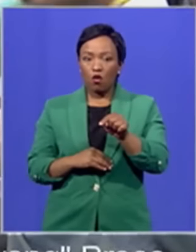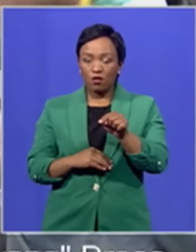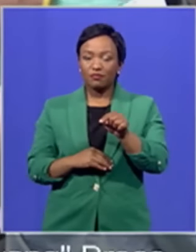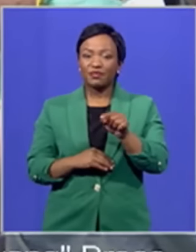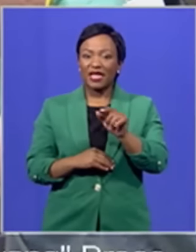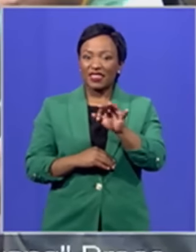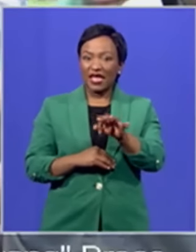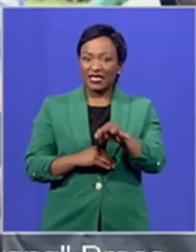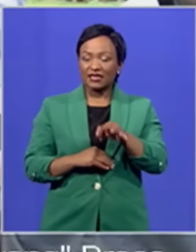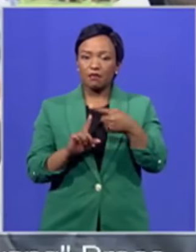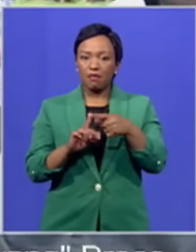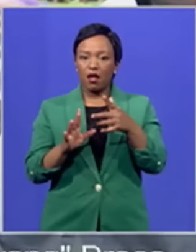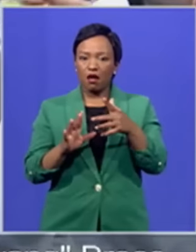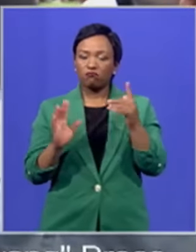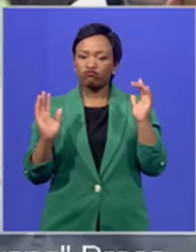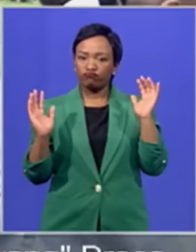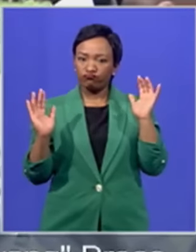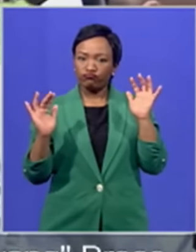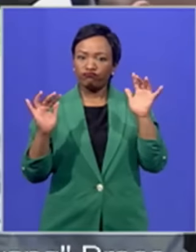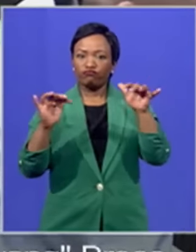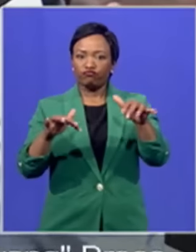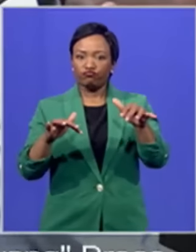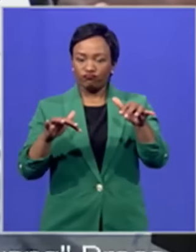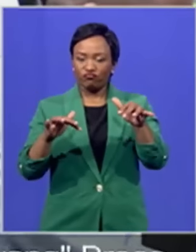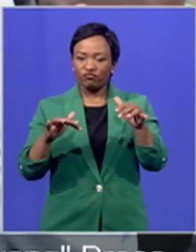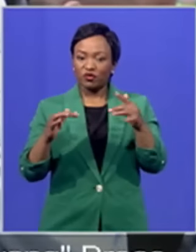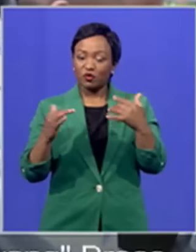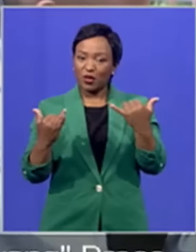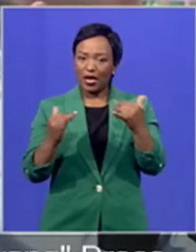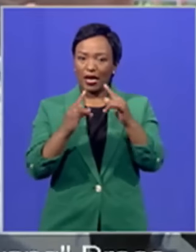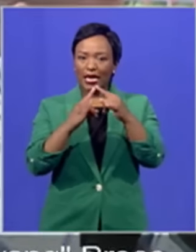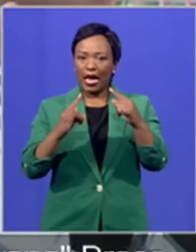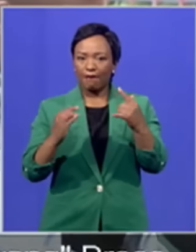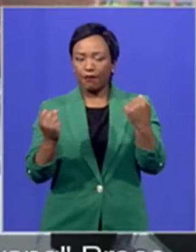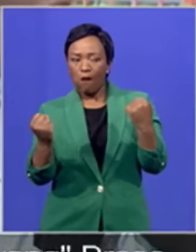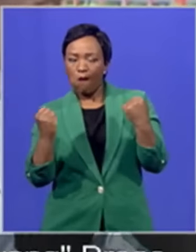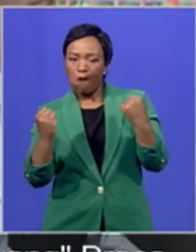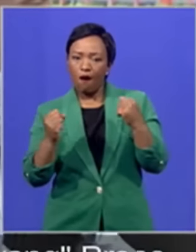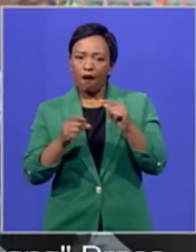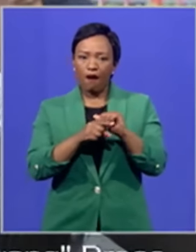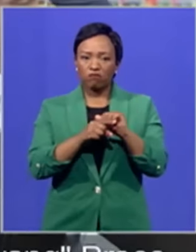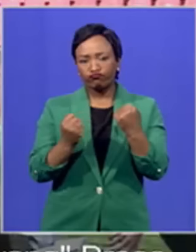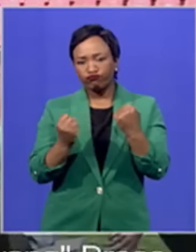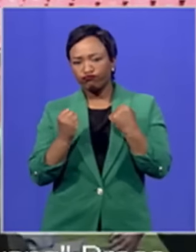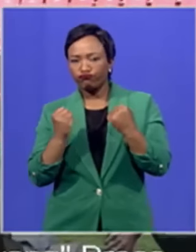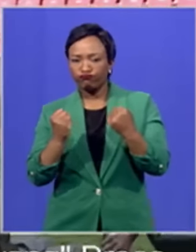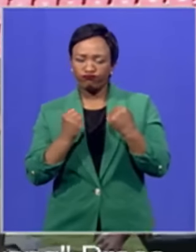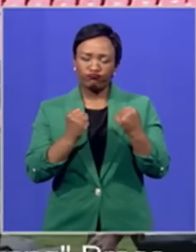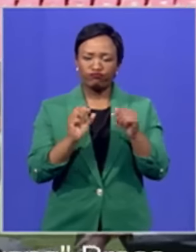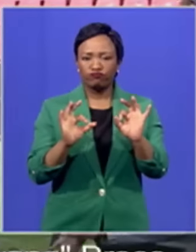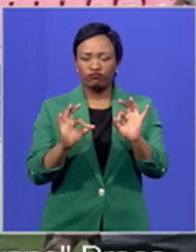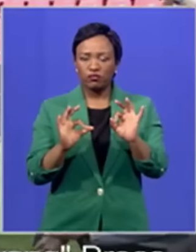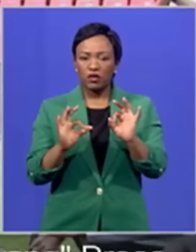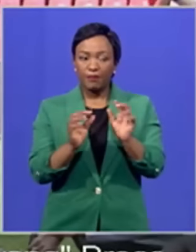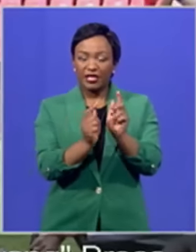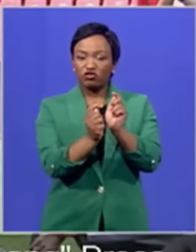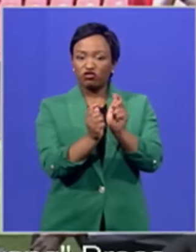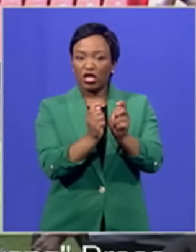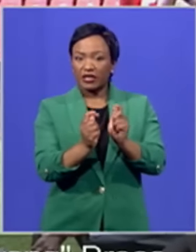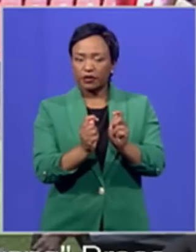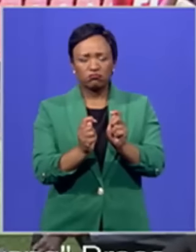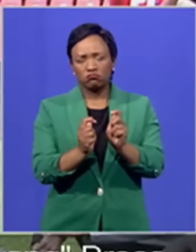fihlile kampeng gomme ba kgonne go itšidulla le sehlopha le hono. Bruce ga a nyake go fetola dilo tše dintši